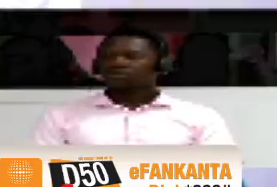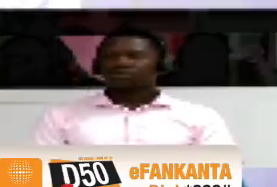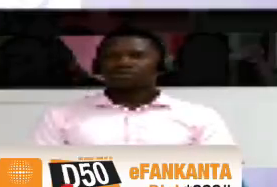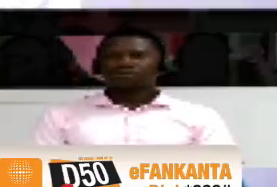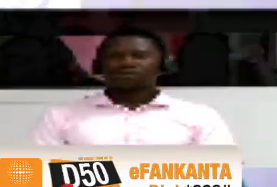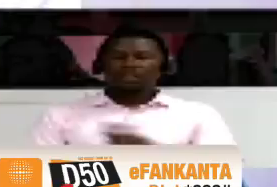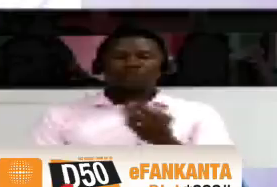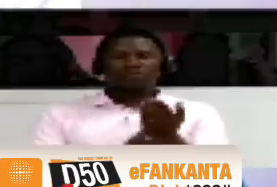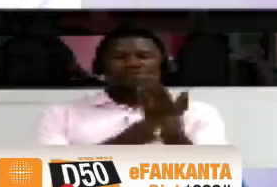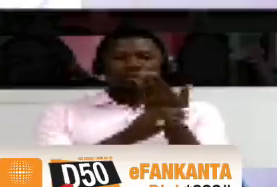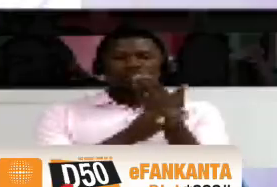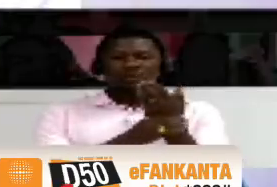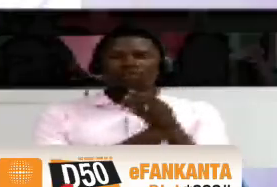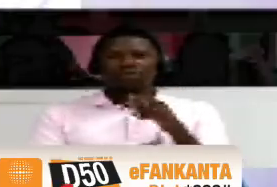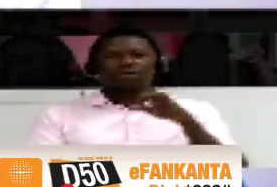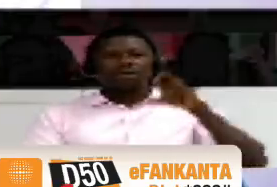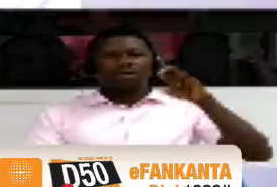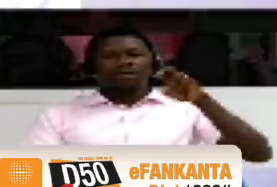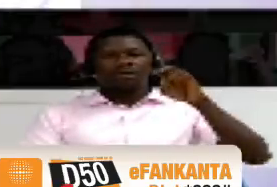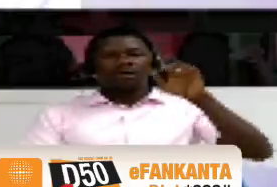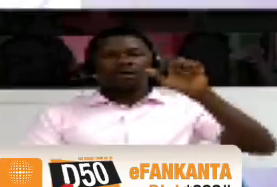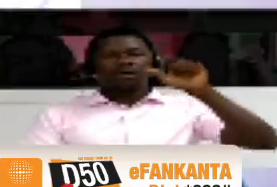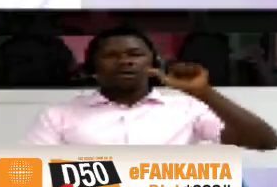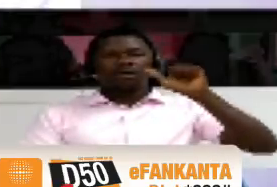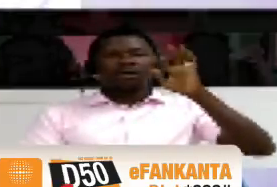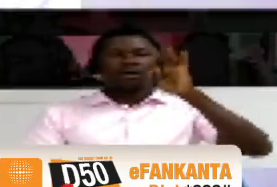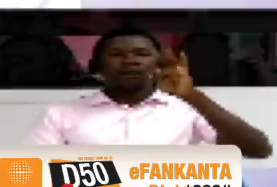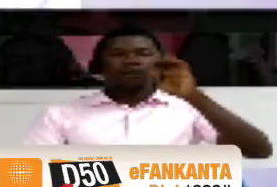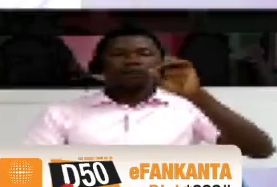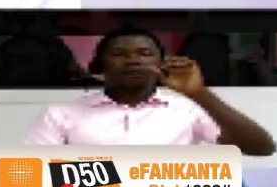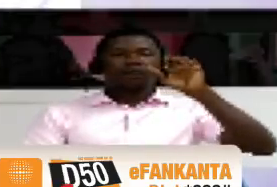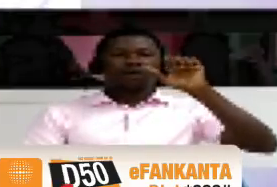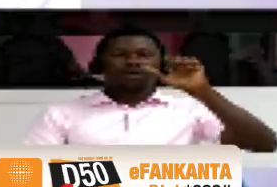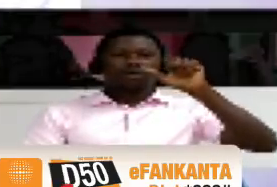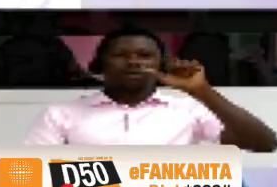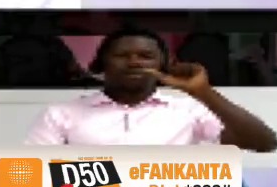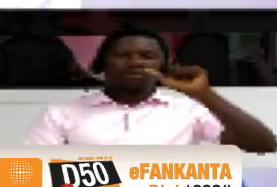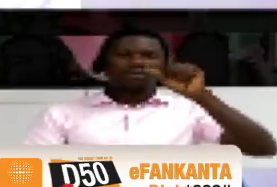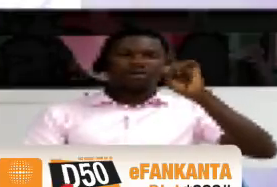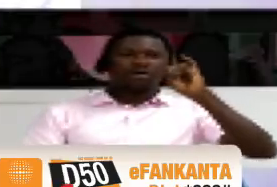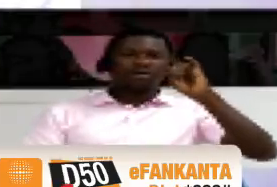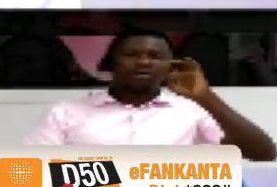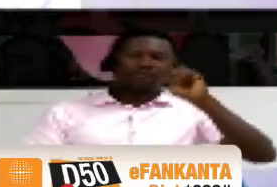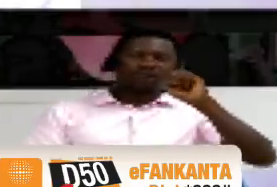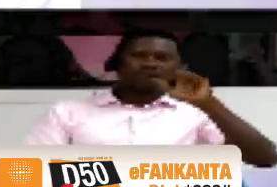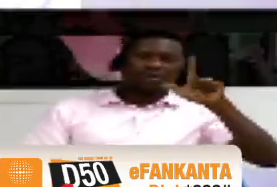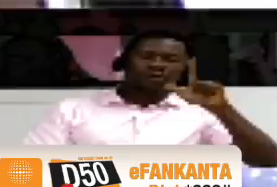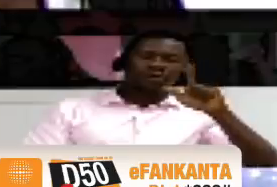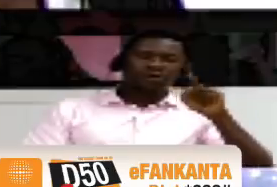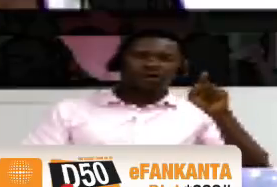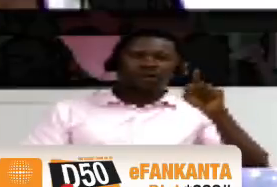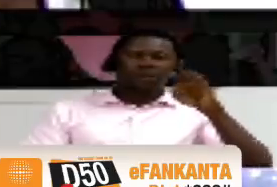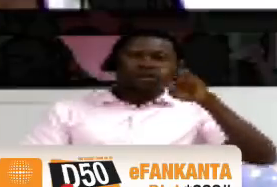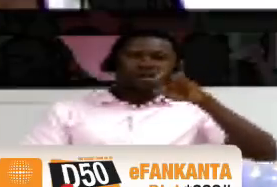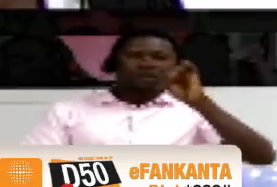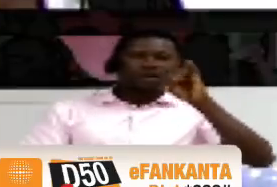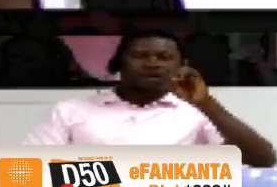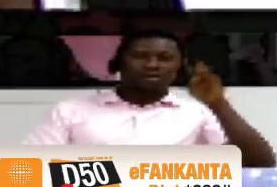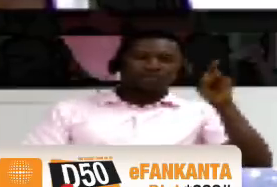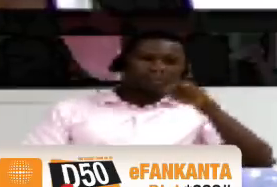It's Dr. Rafael Rizzo, the histopathologist. And this would be at the